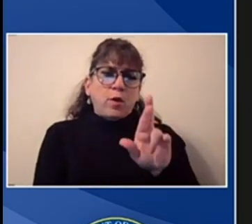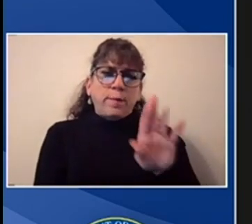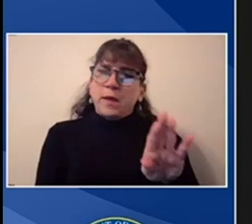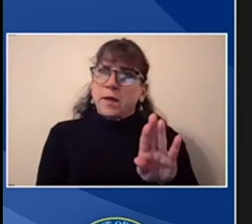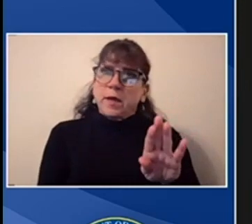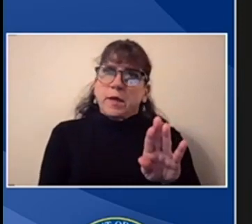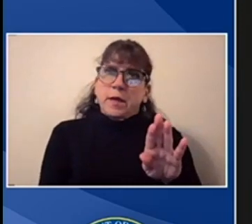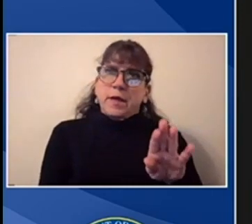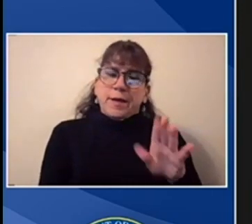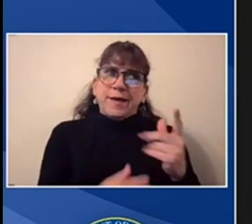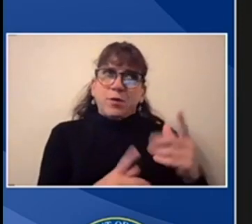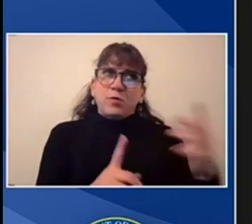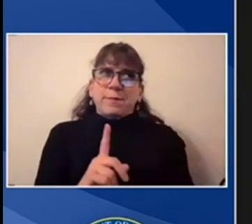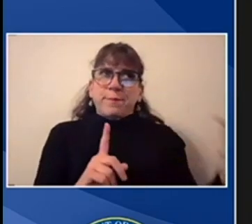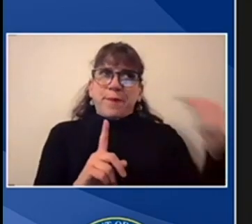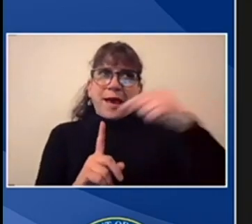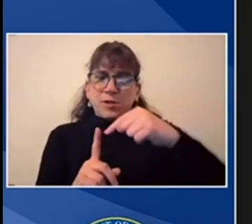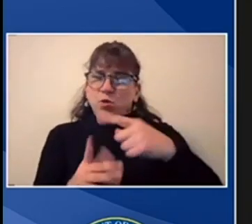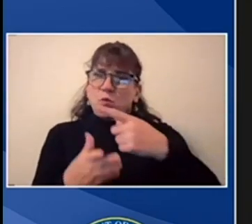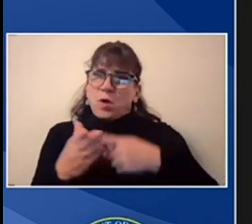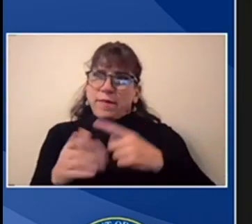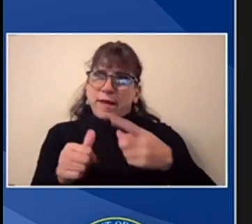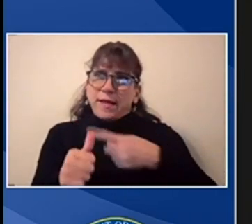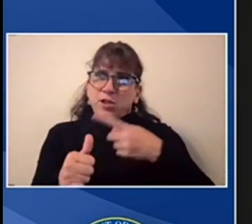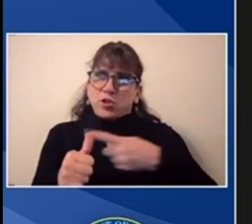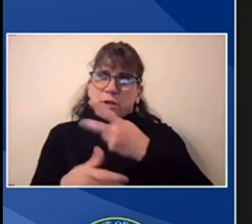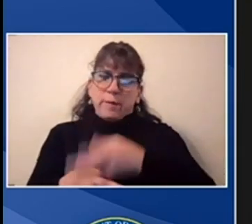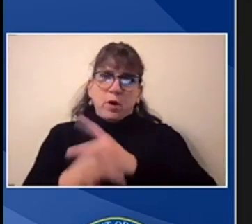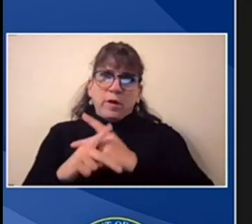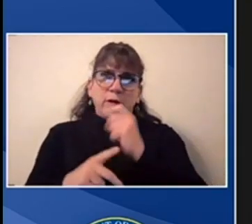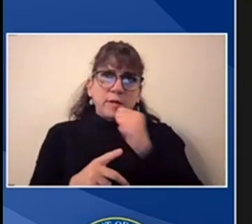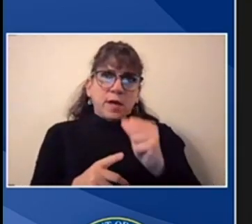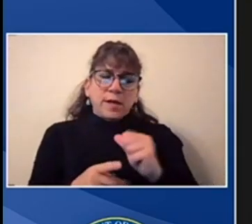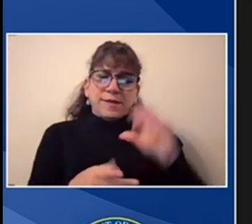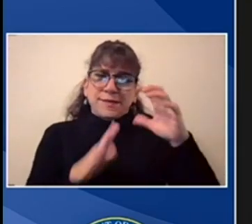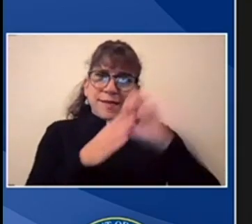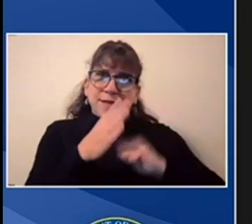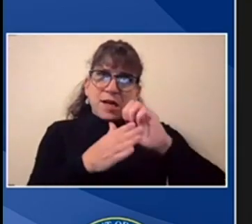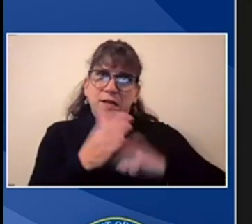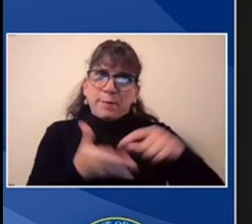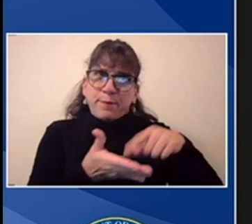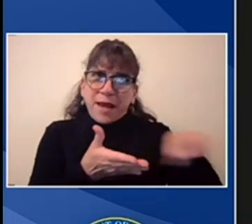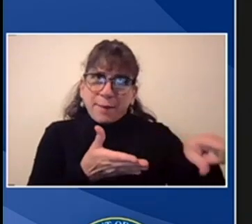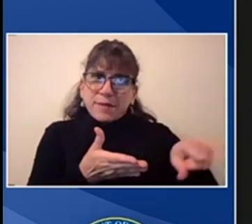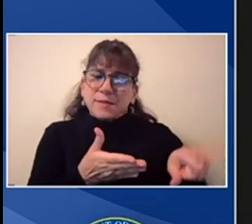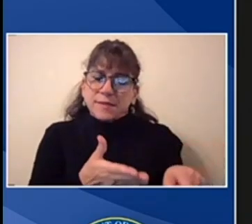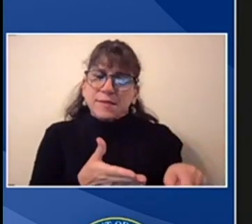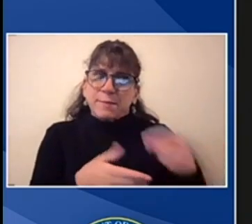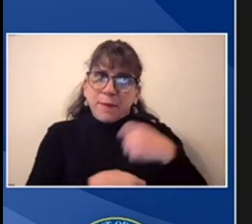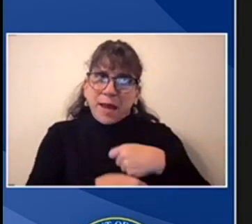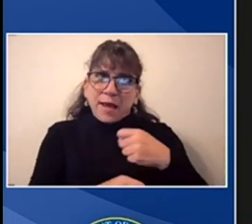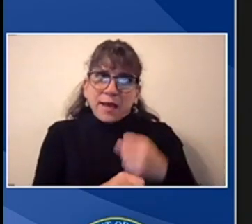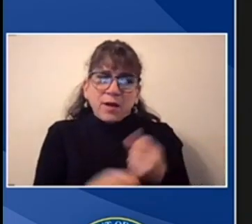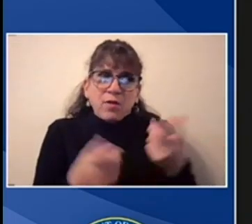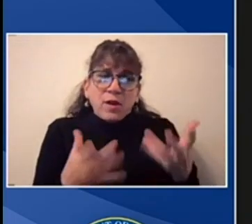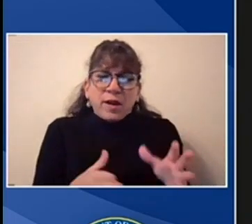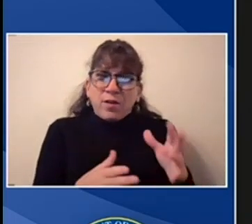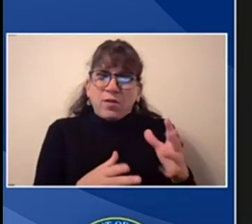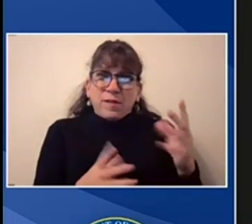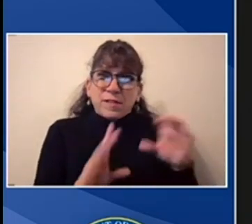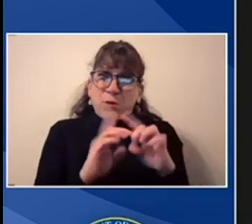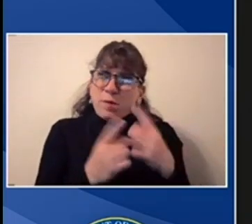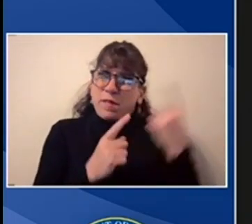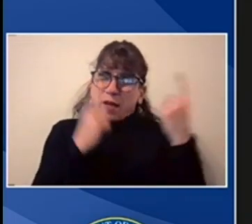initially borrowed if it doesn't deduct payments made. And I wonder, is the department thinking about these borrowers in this